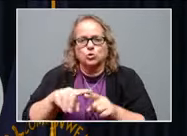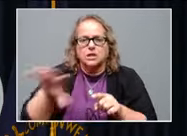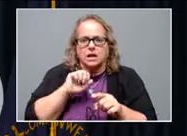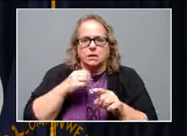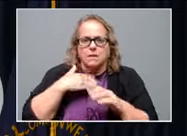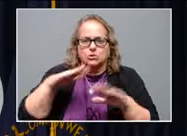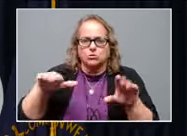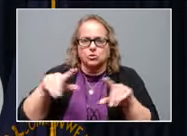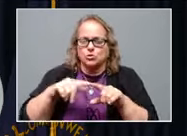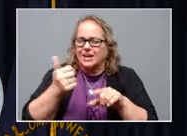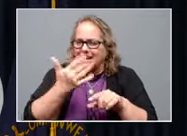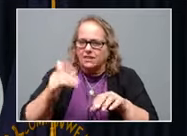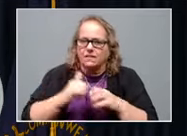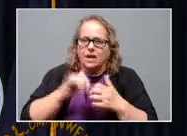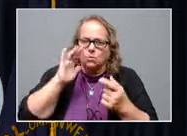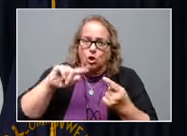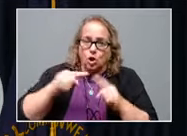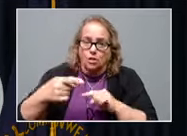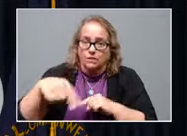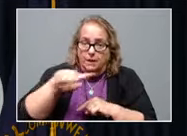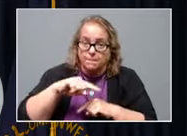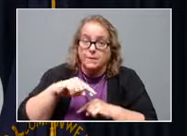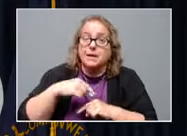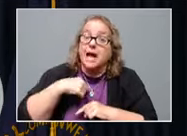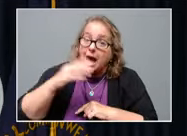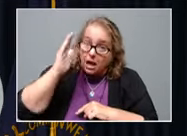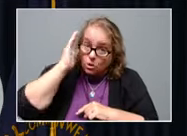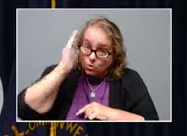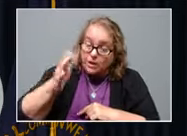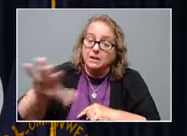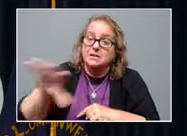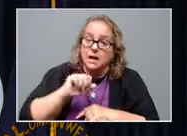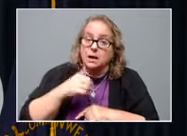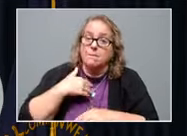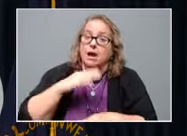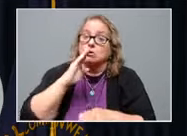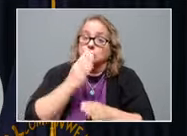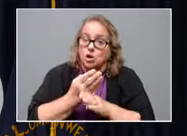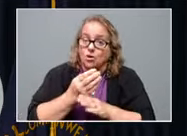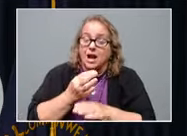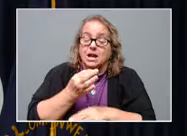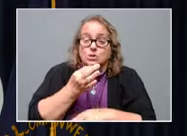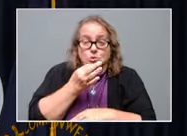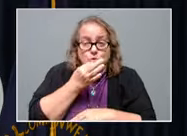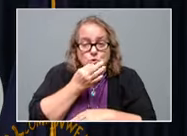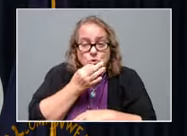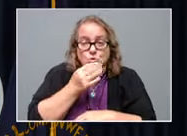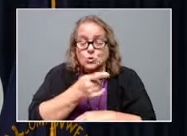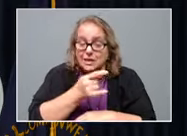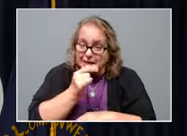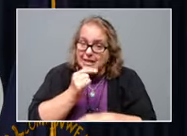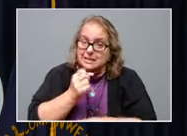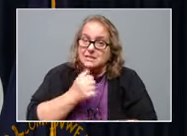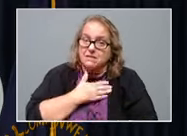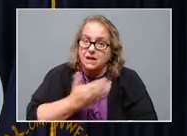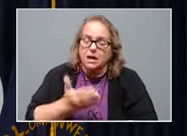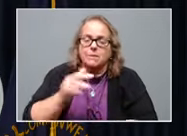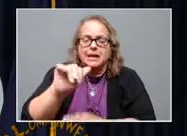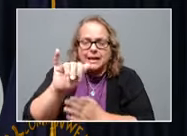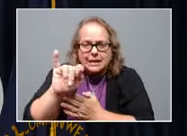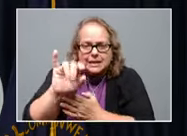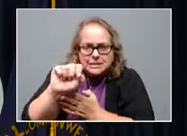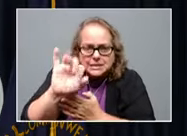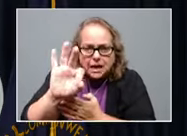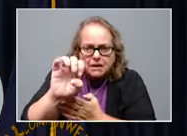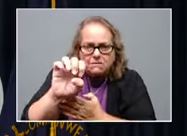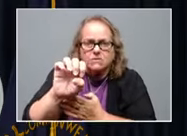harm them. I will take my daughter to get her vaccine the moment that it is available. It is safe. It is working